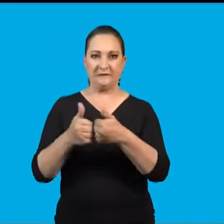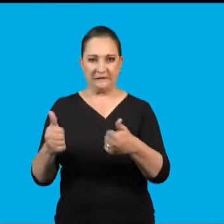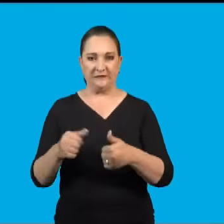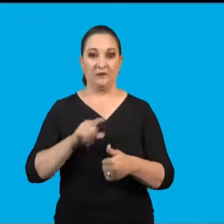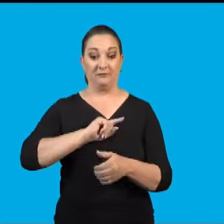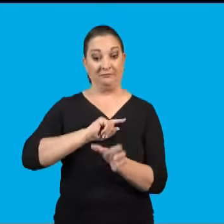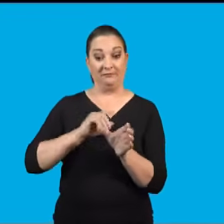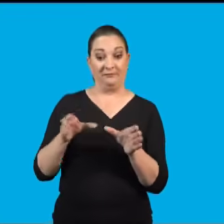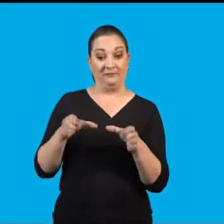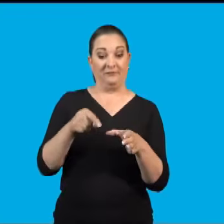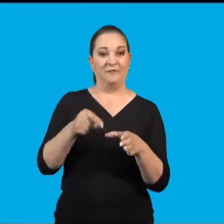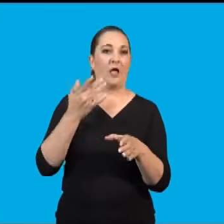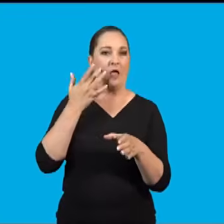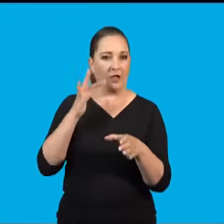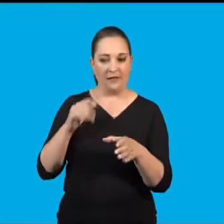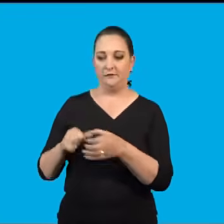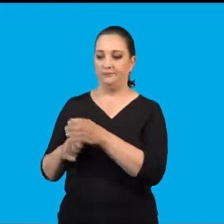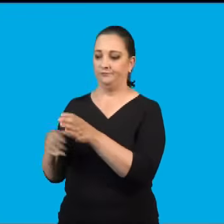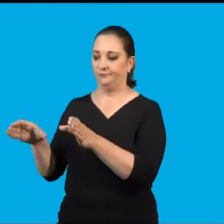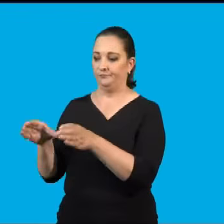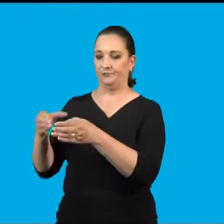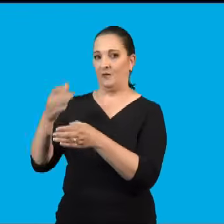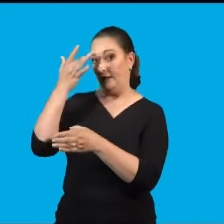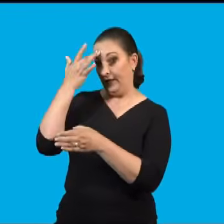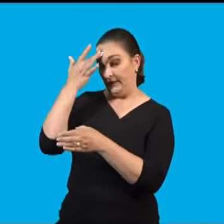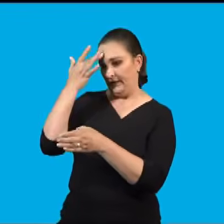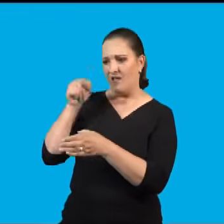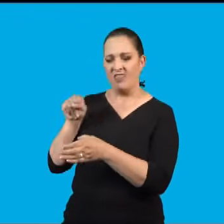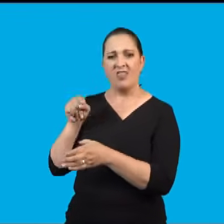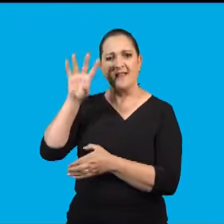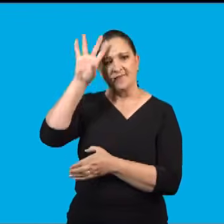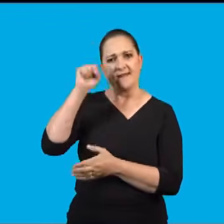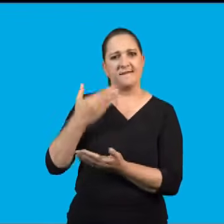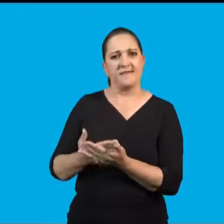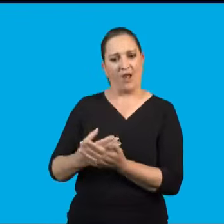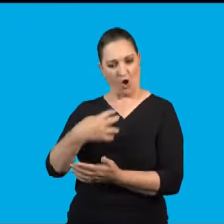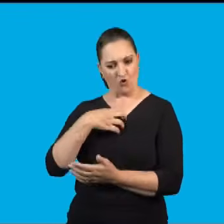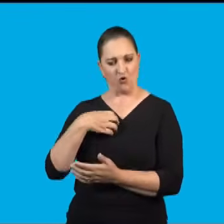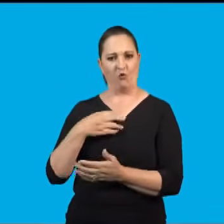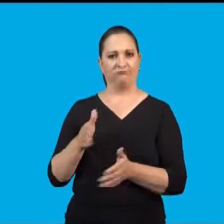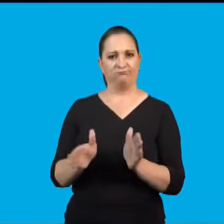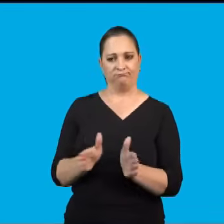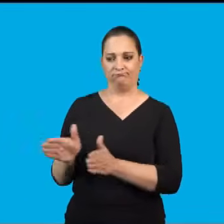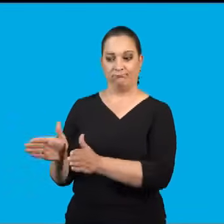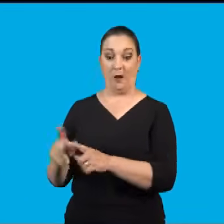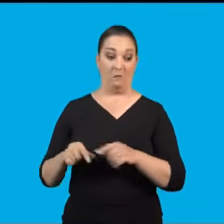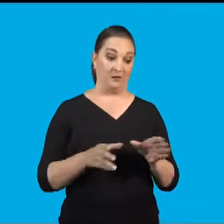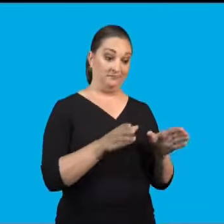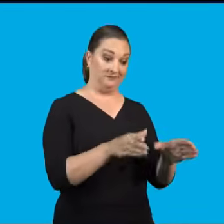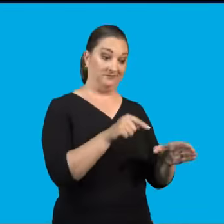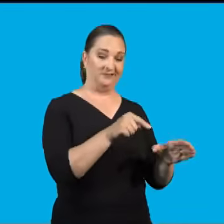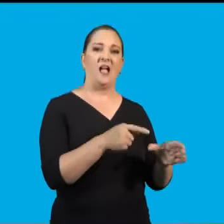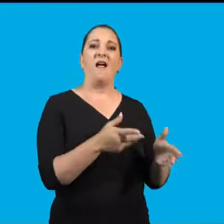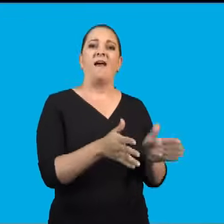and Indian representatives were made to believe they could oversee their own affairs, while whites dealt with their